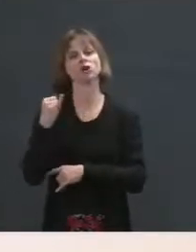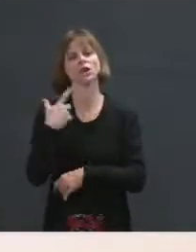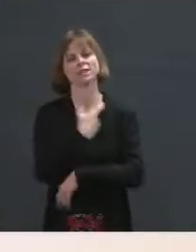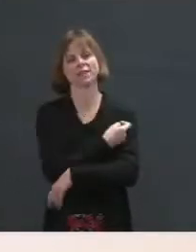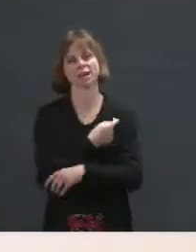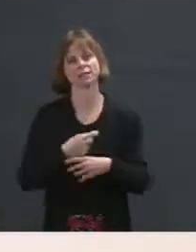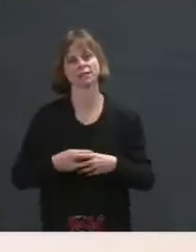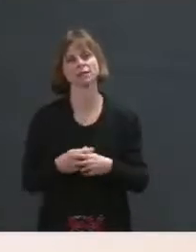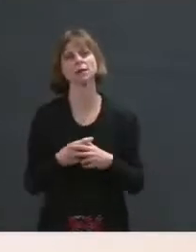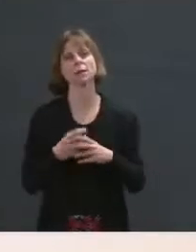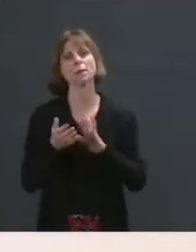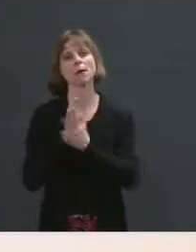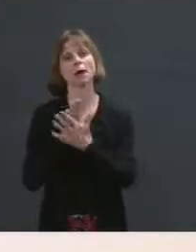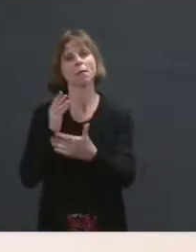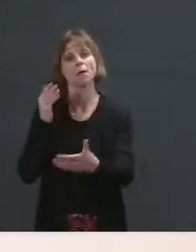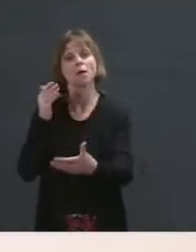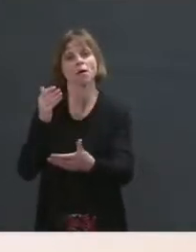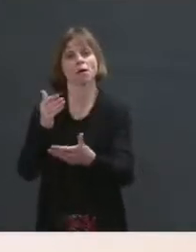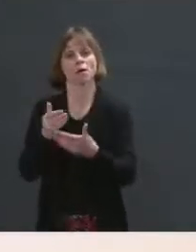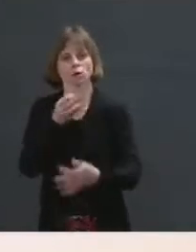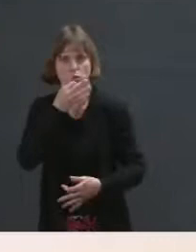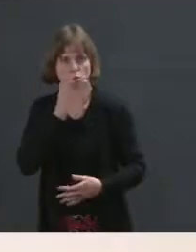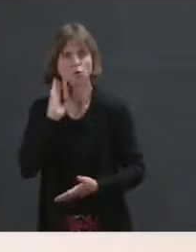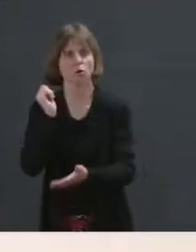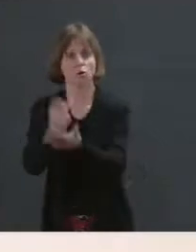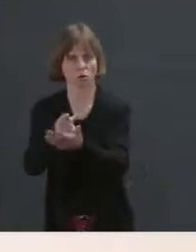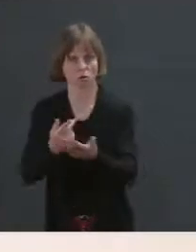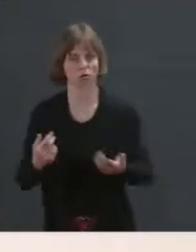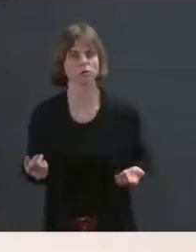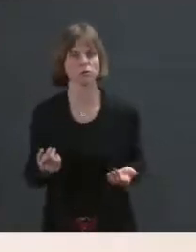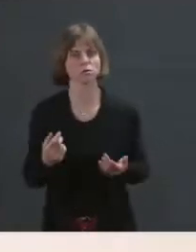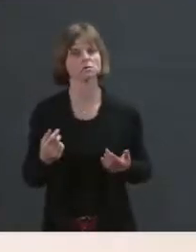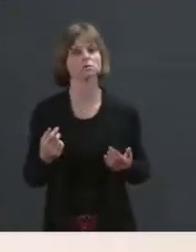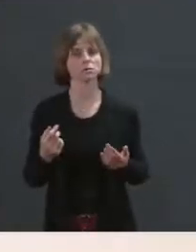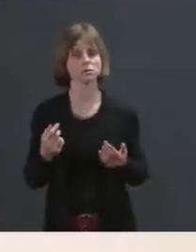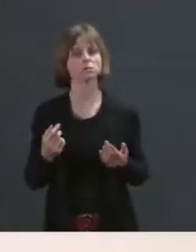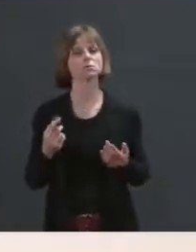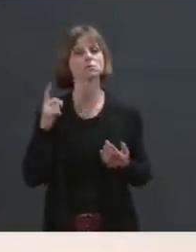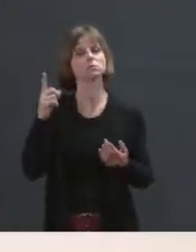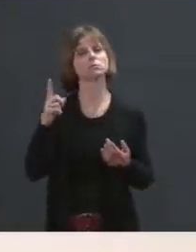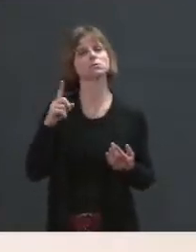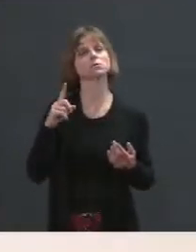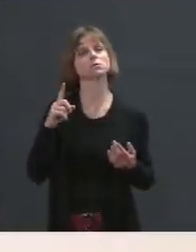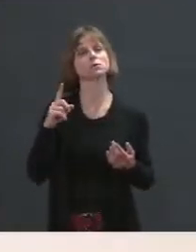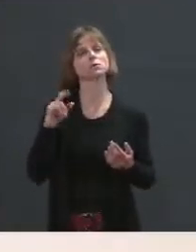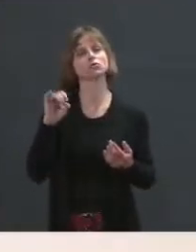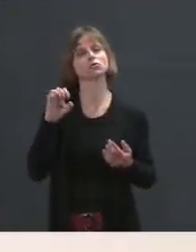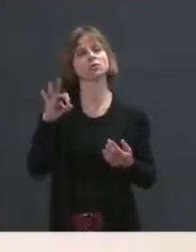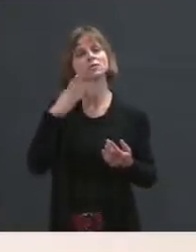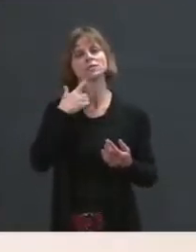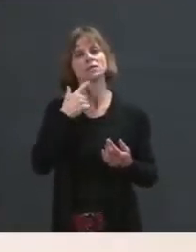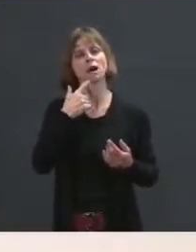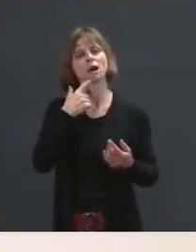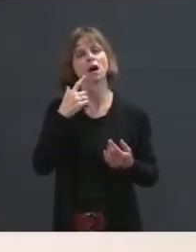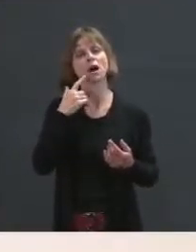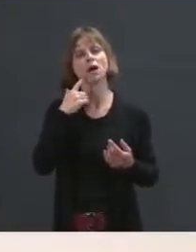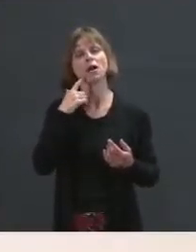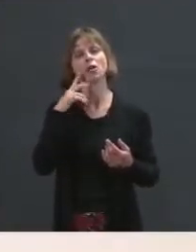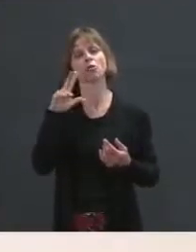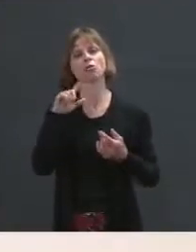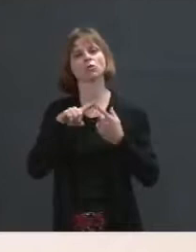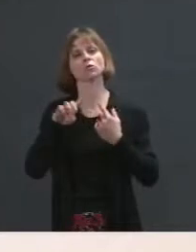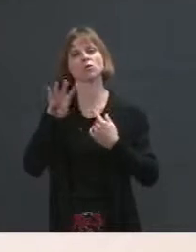moving toward authorization. It looks like Jeff Zients, the coordinator, said today they believe they're going to have between 3 and 4 million to ship